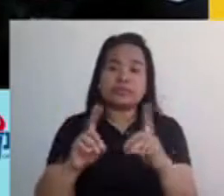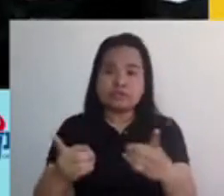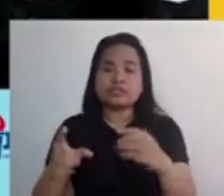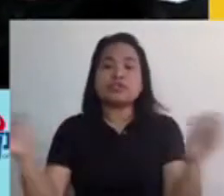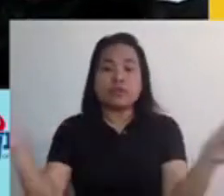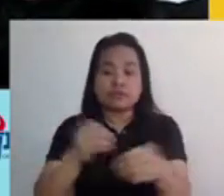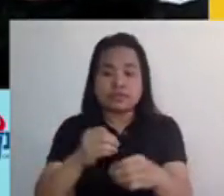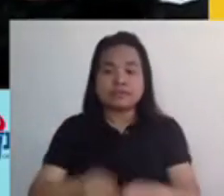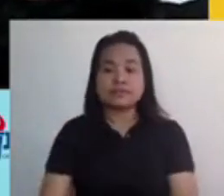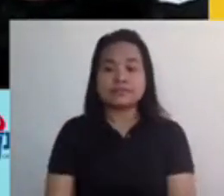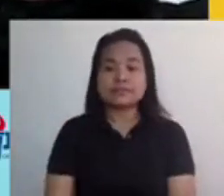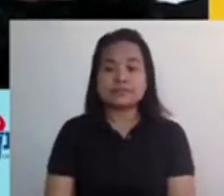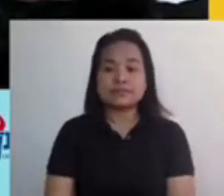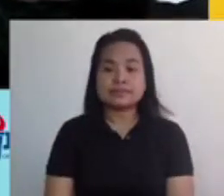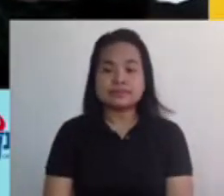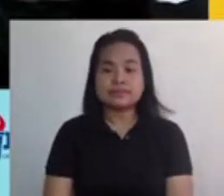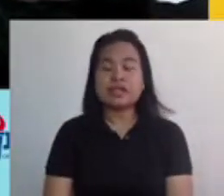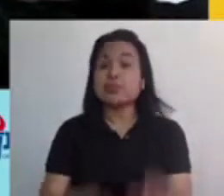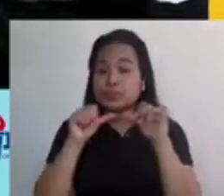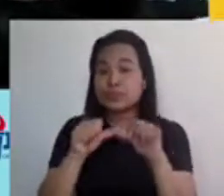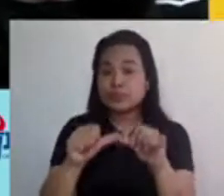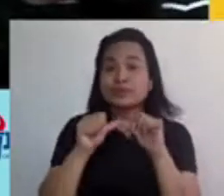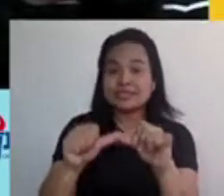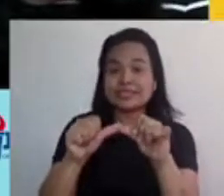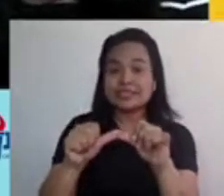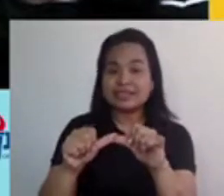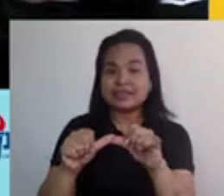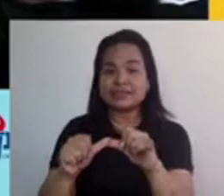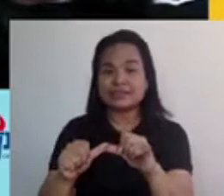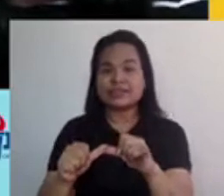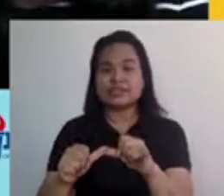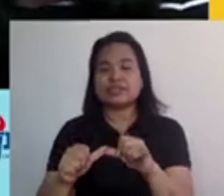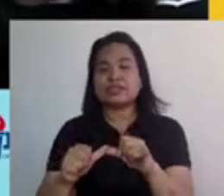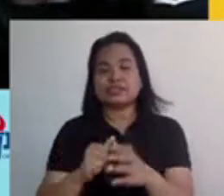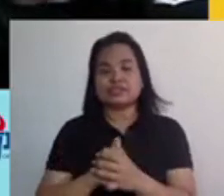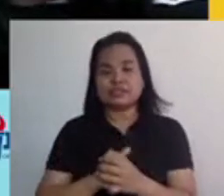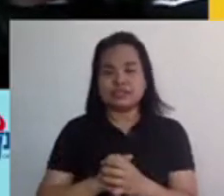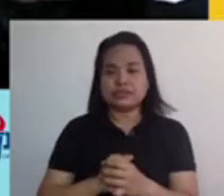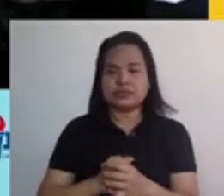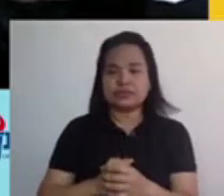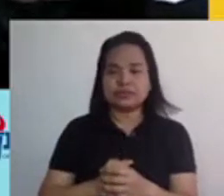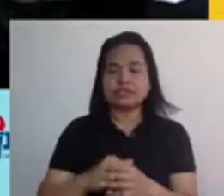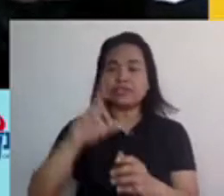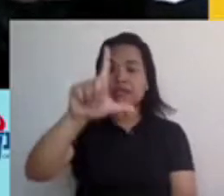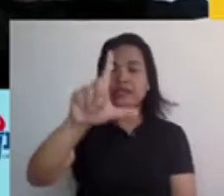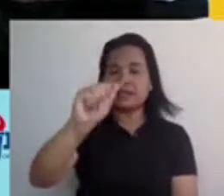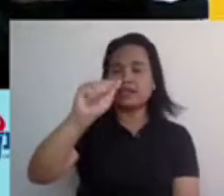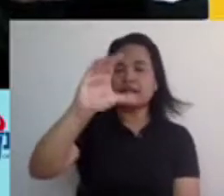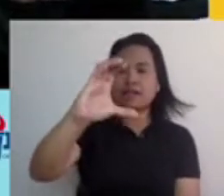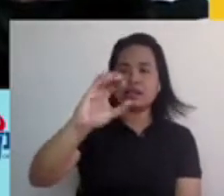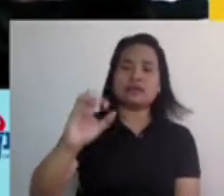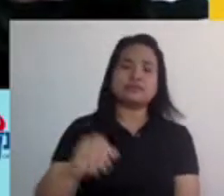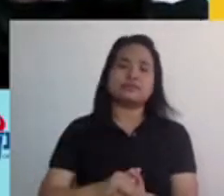So to continue, the option 3 for our alternative classroom observation is the LAQ session, and this one shall only be applicable